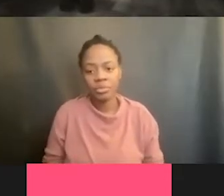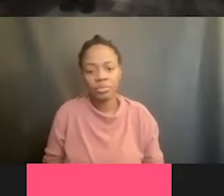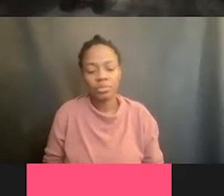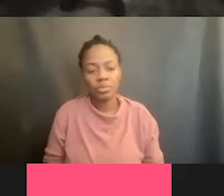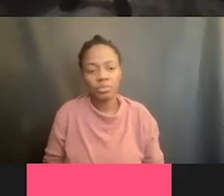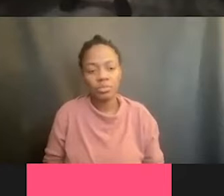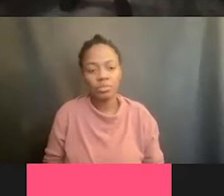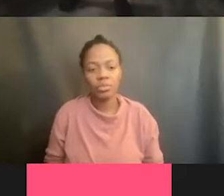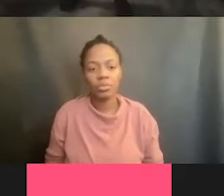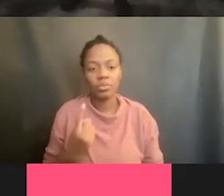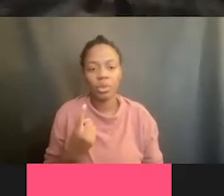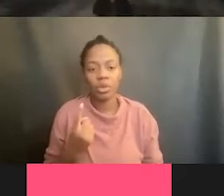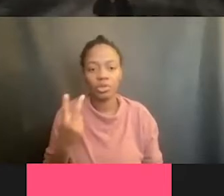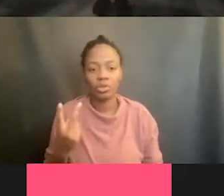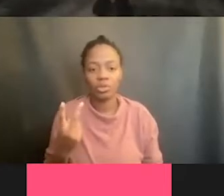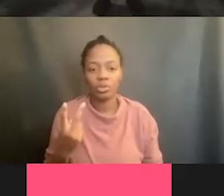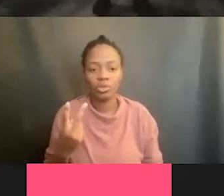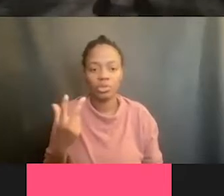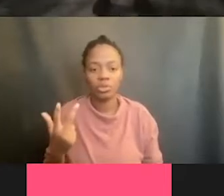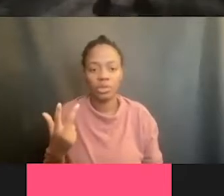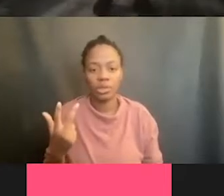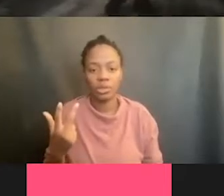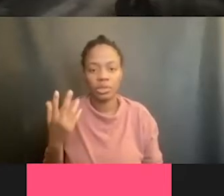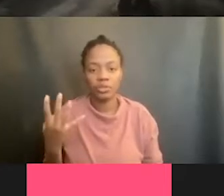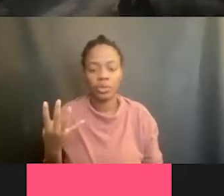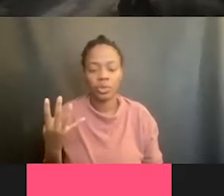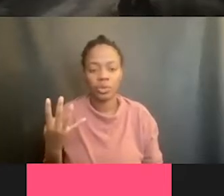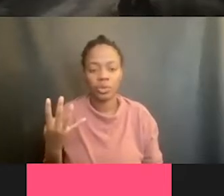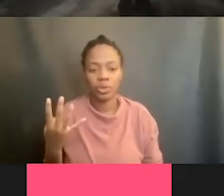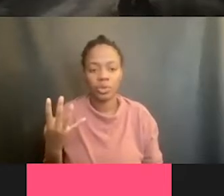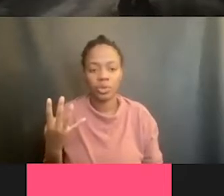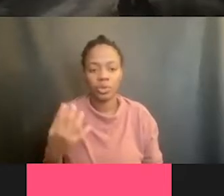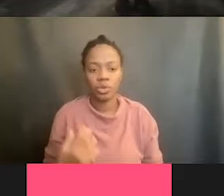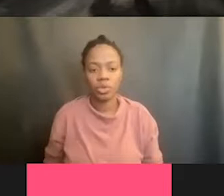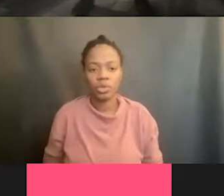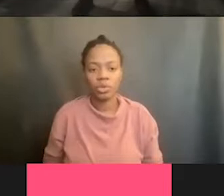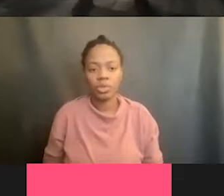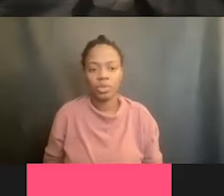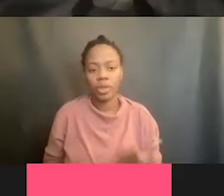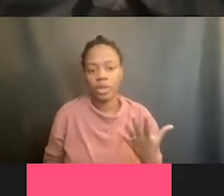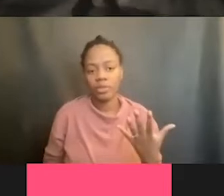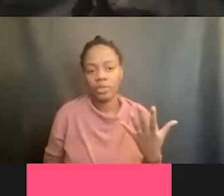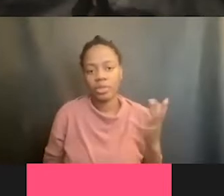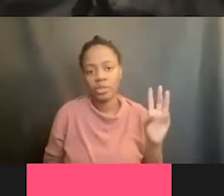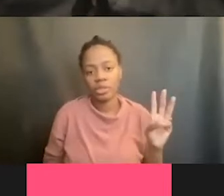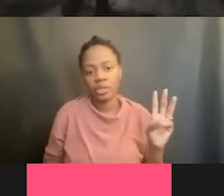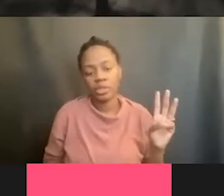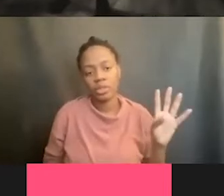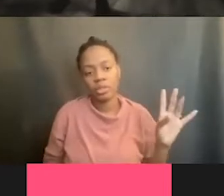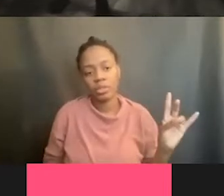We're gonna go 1, 2, 3, 4, 5,